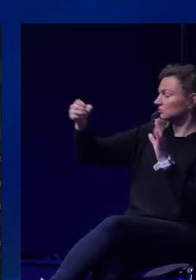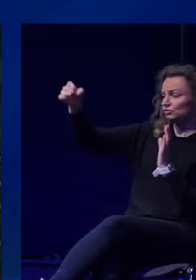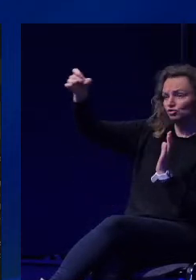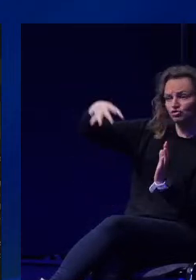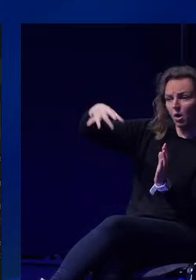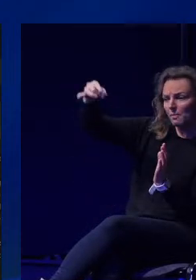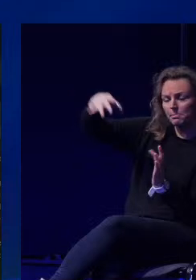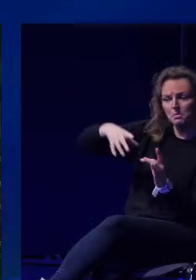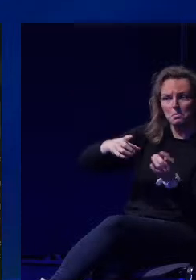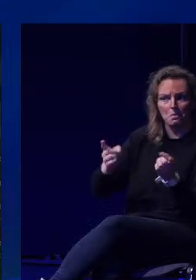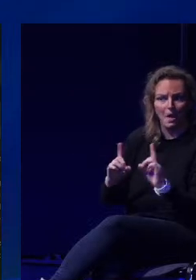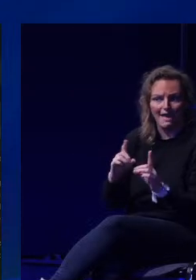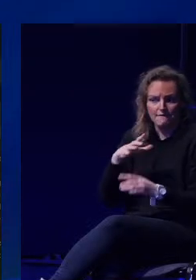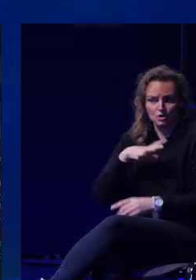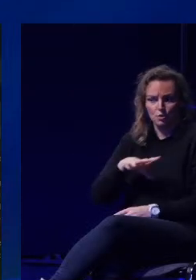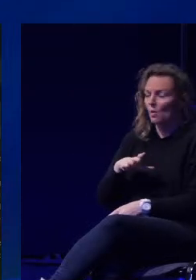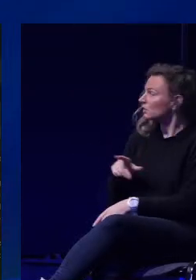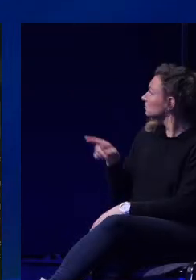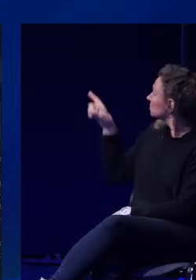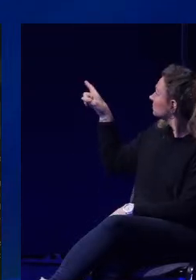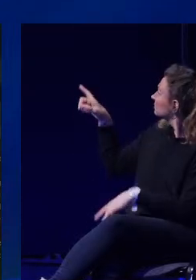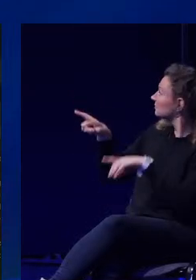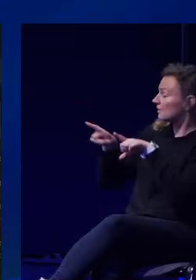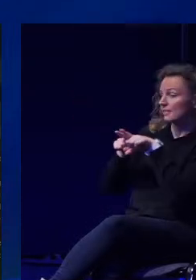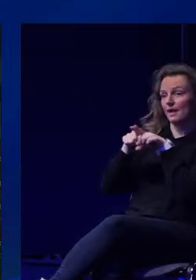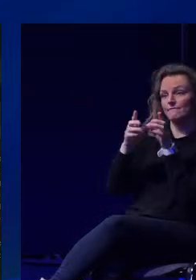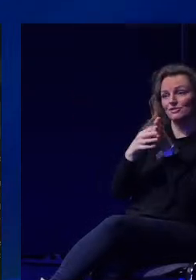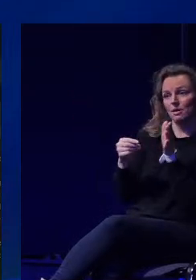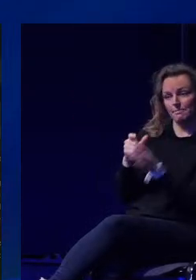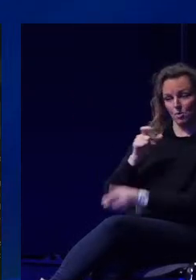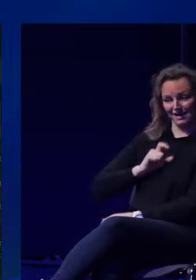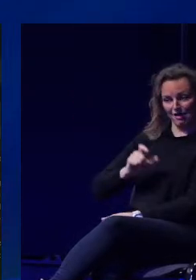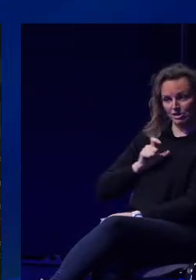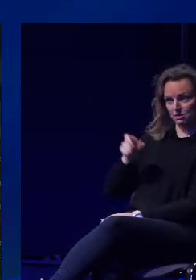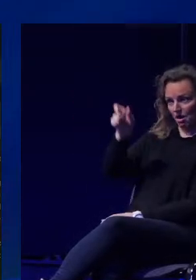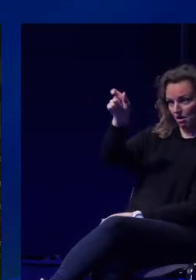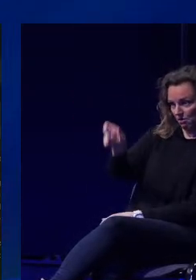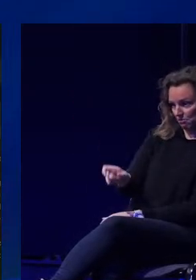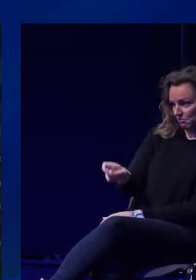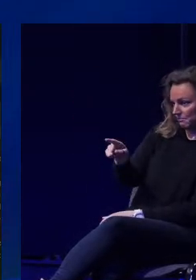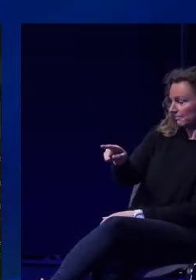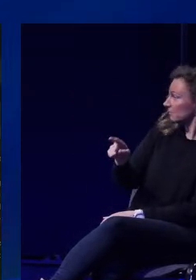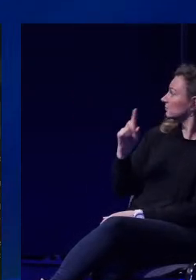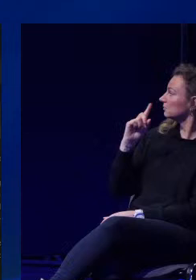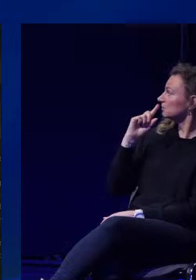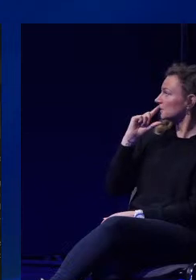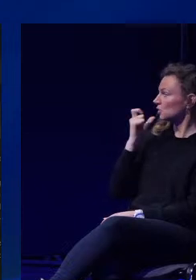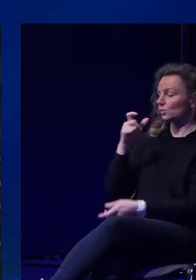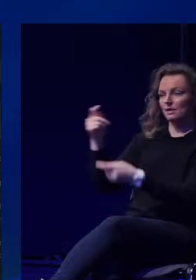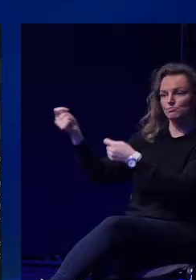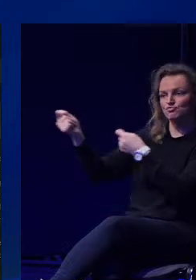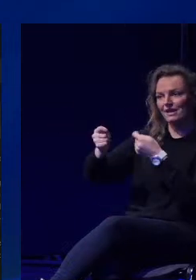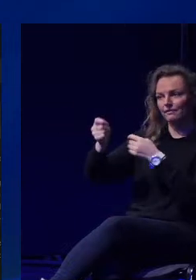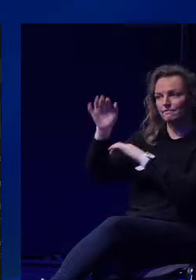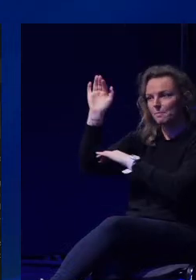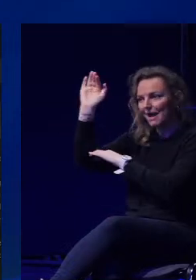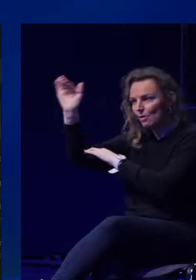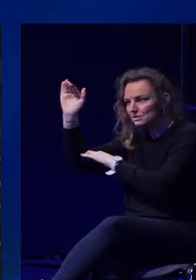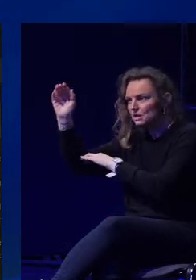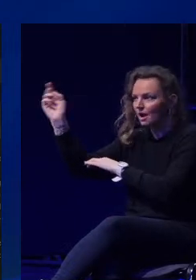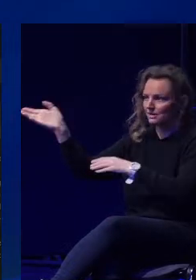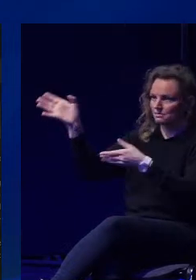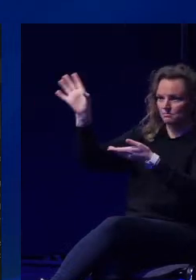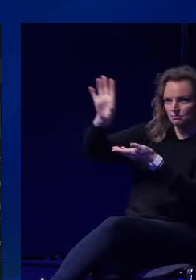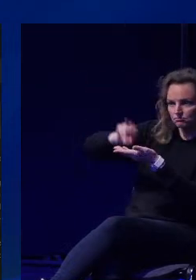geometry, like this character over there, right? So there are multiple ways creating this, but you can bring it from outside, right? And you just load them